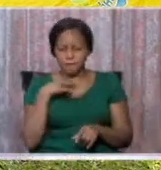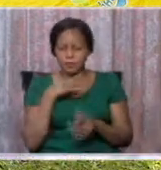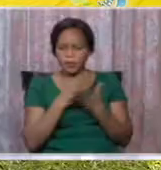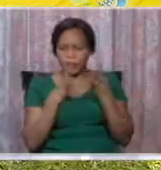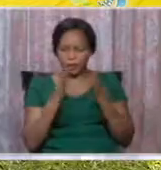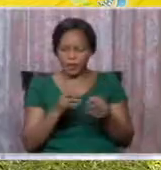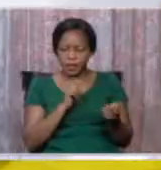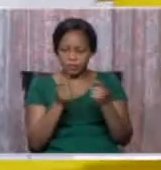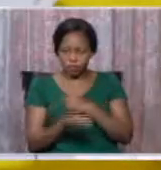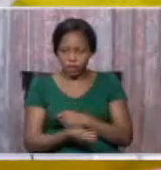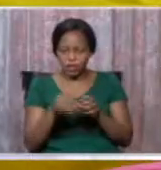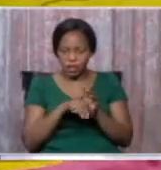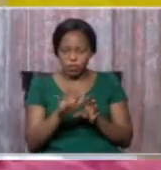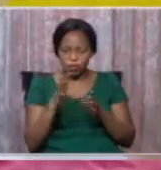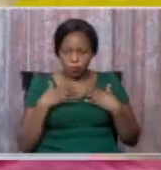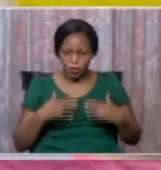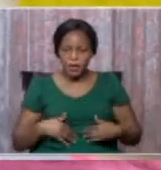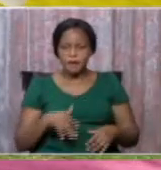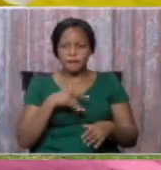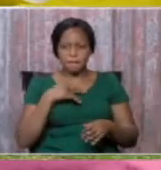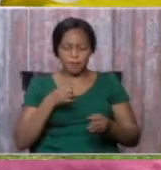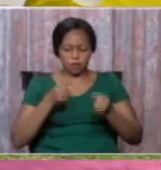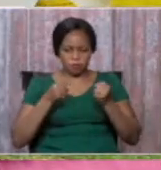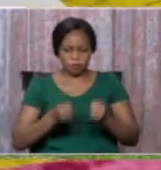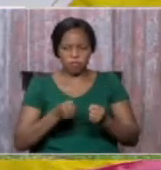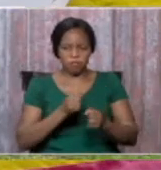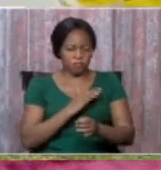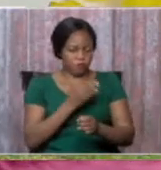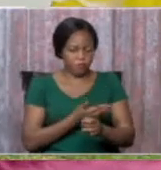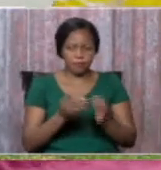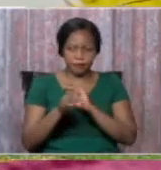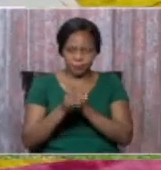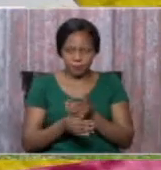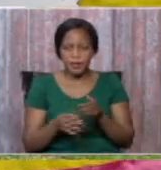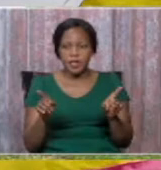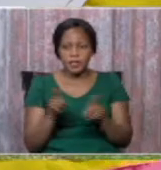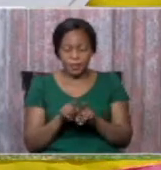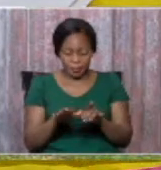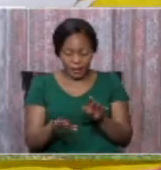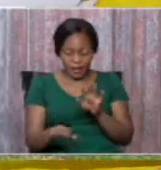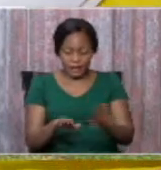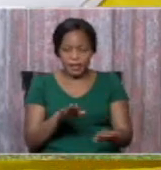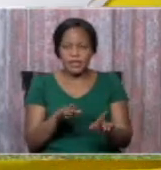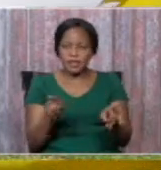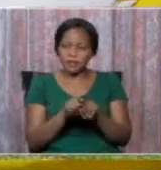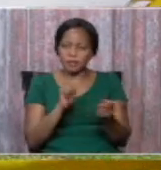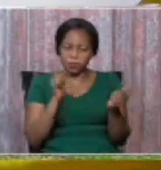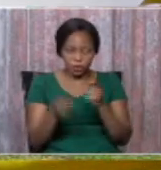and some become long, others larger than the normal ones.